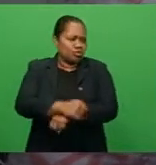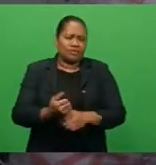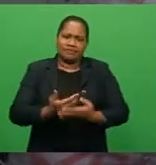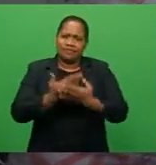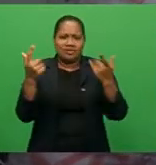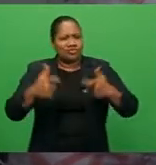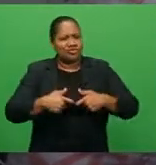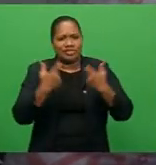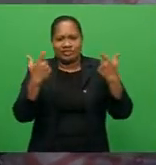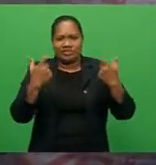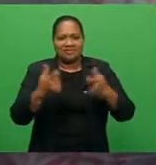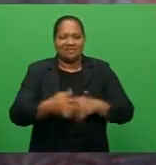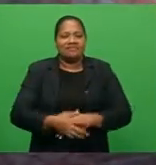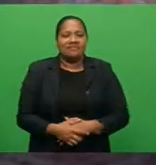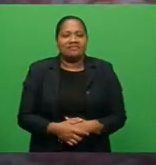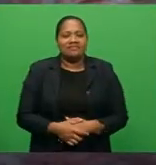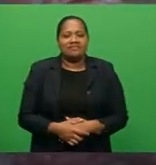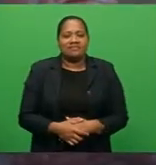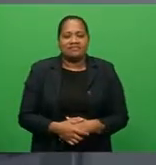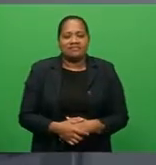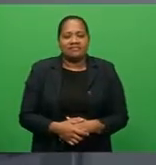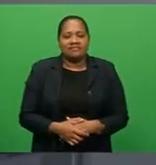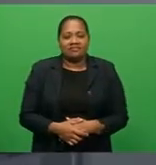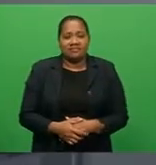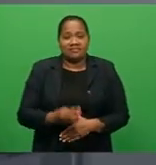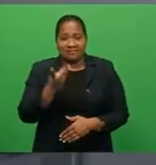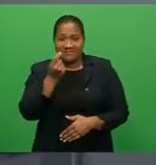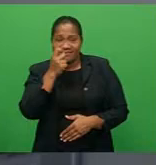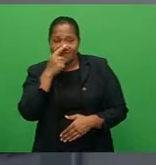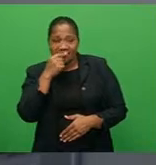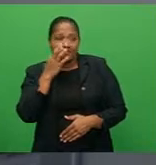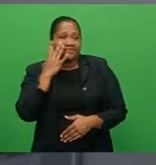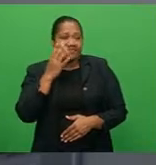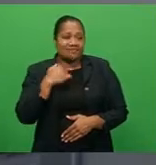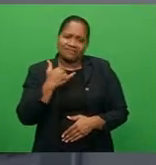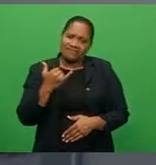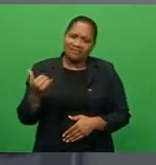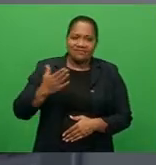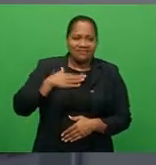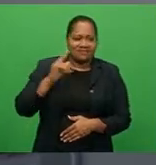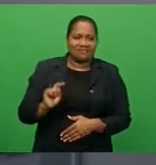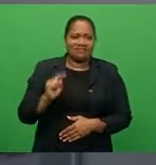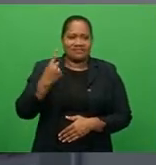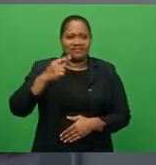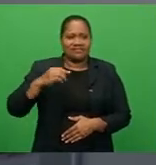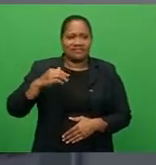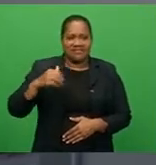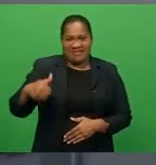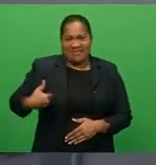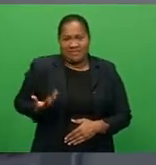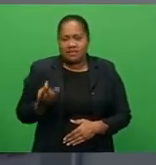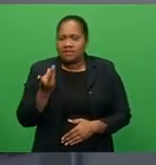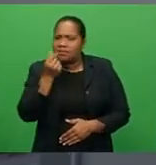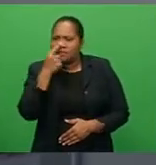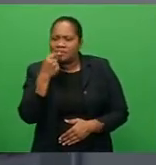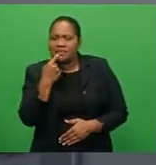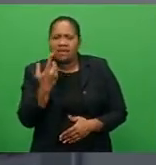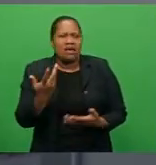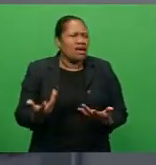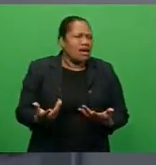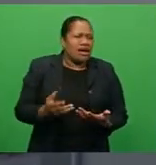she ever encountered. Some people, when I left my first husband, some people said, oh, you should